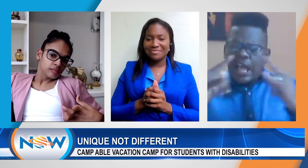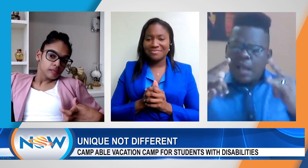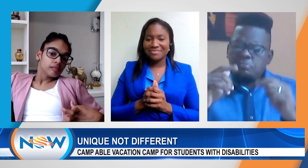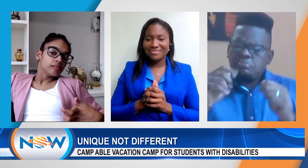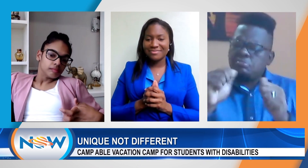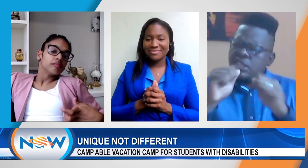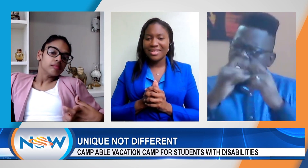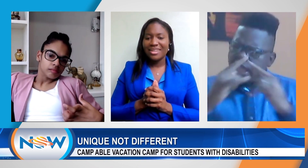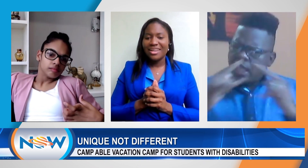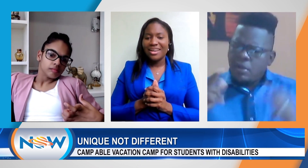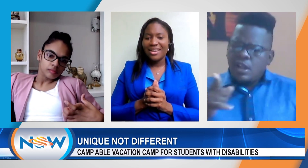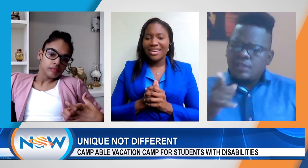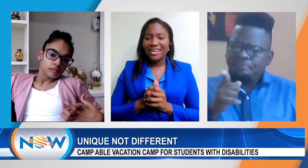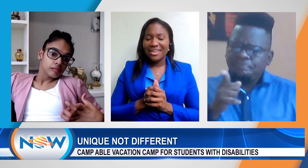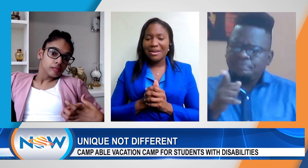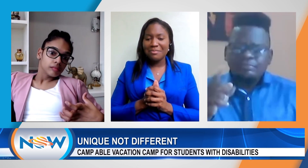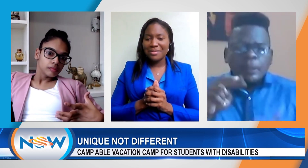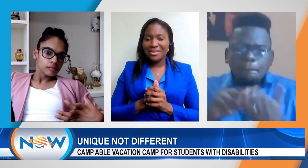Okay.